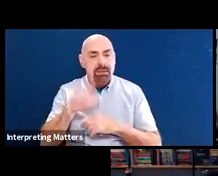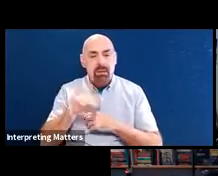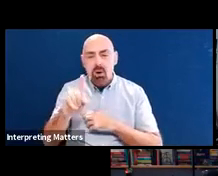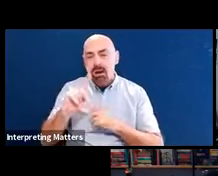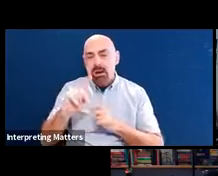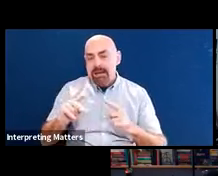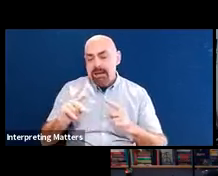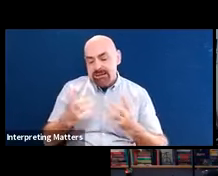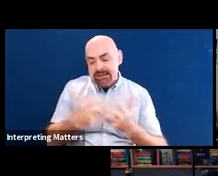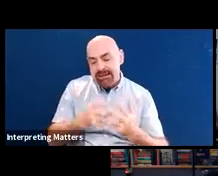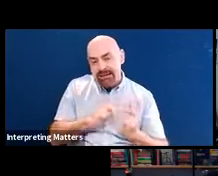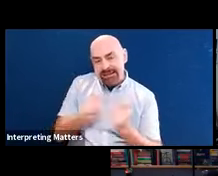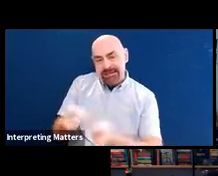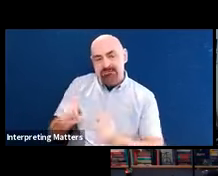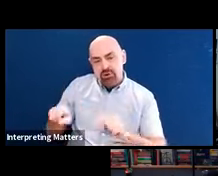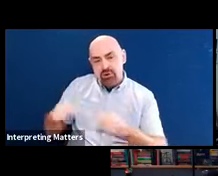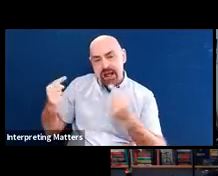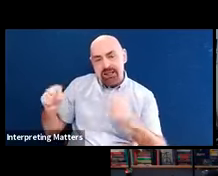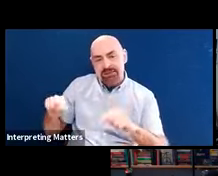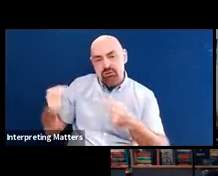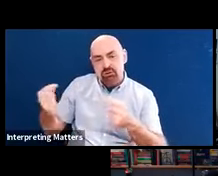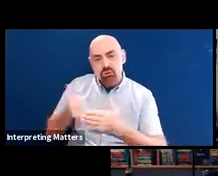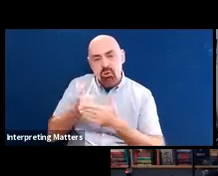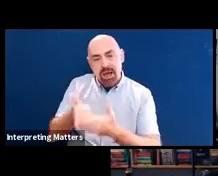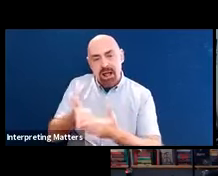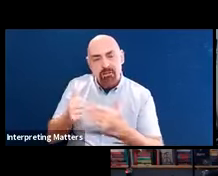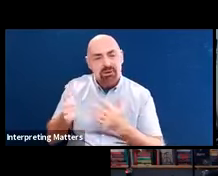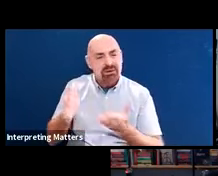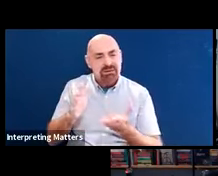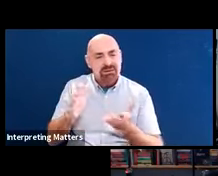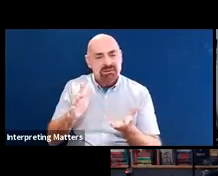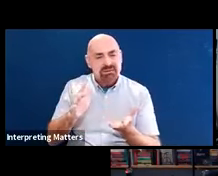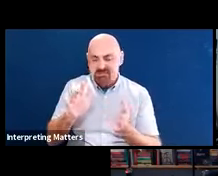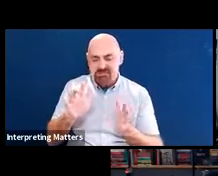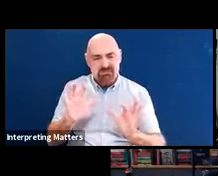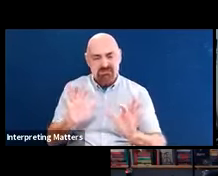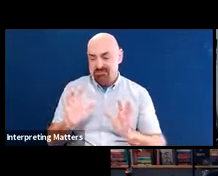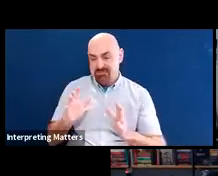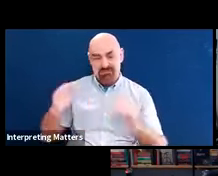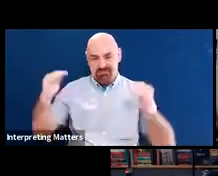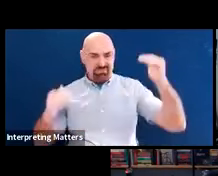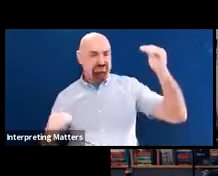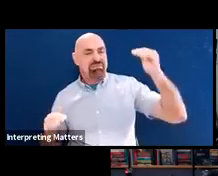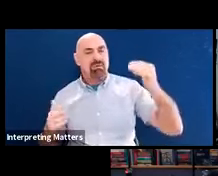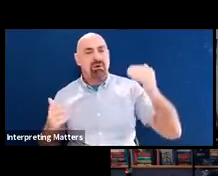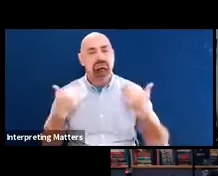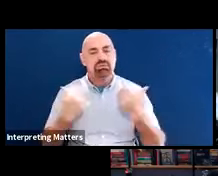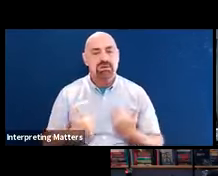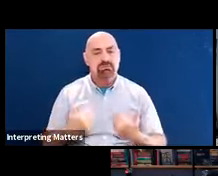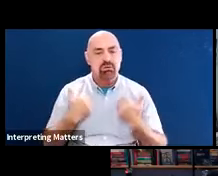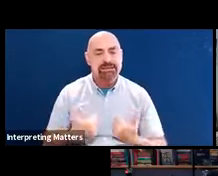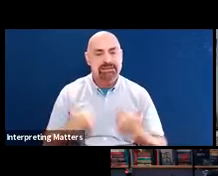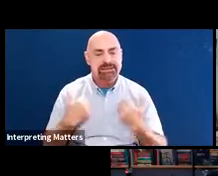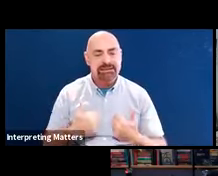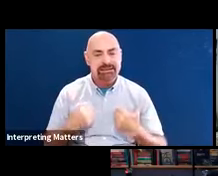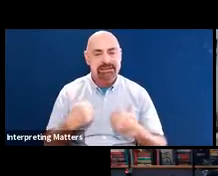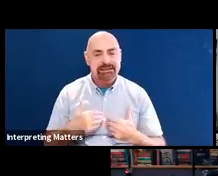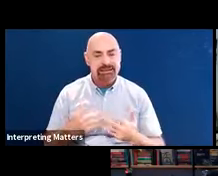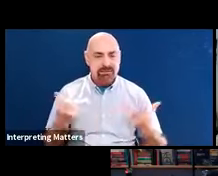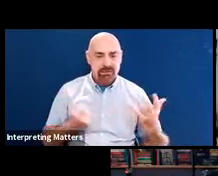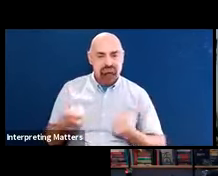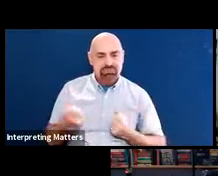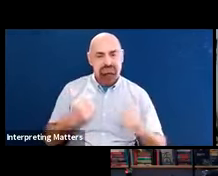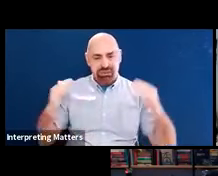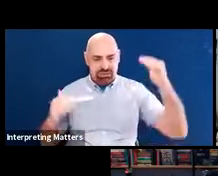tech affords us to deal with gaps in prosperity. And so I think in that regard, welfare policies come in a really